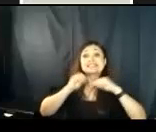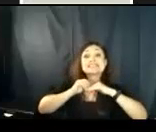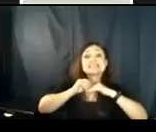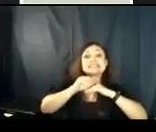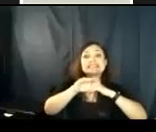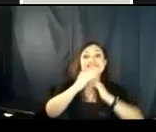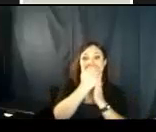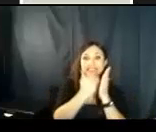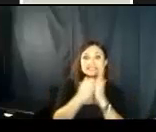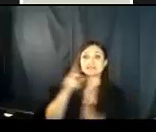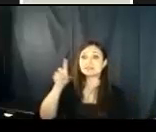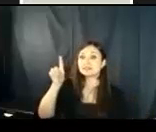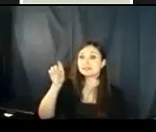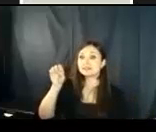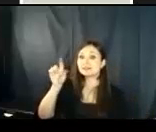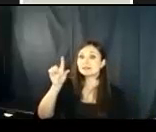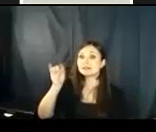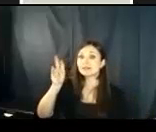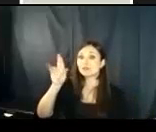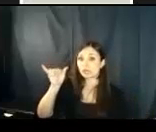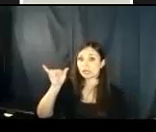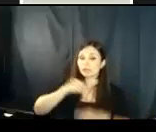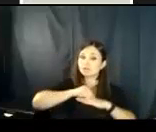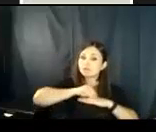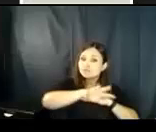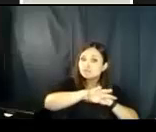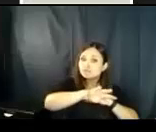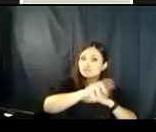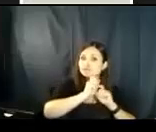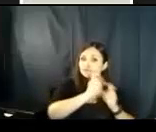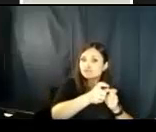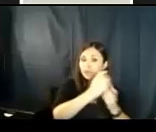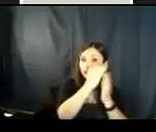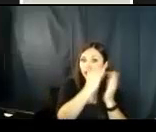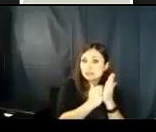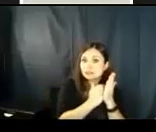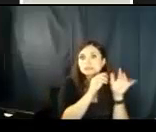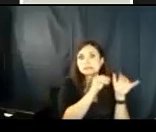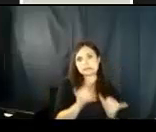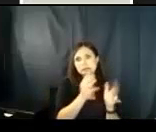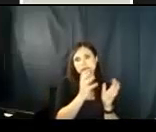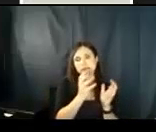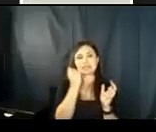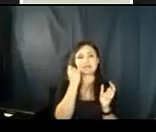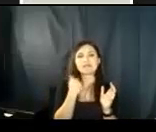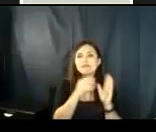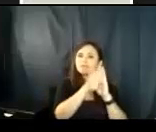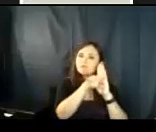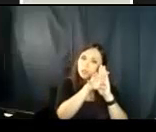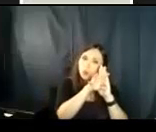we're delivering lessons, we want to do the same thing. And again, that was mentioned earlier, if you have a video, provide the